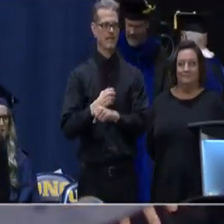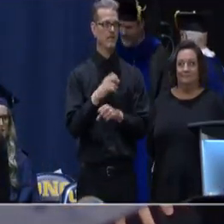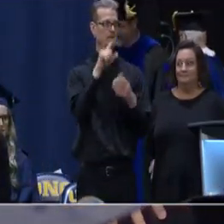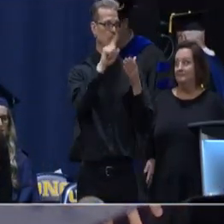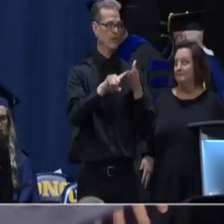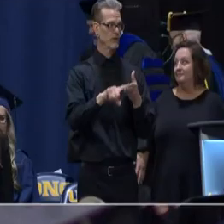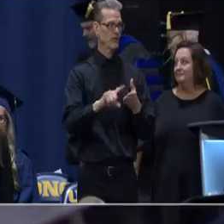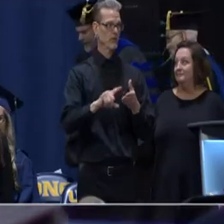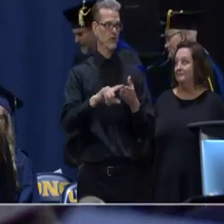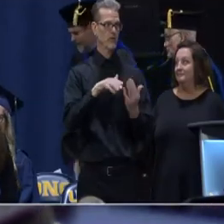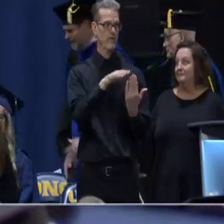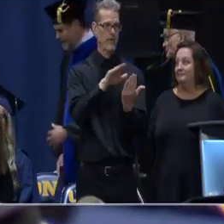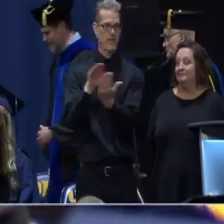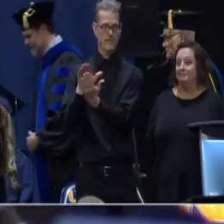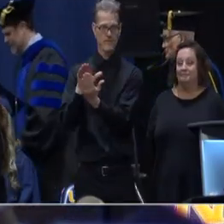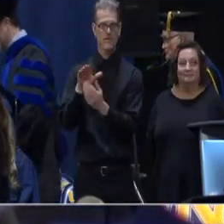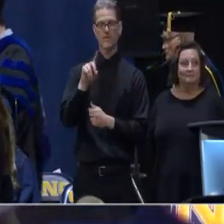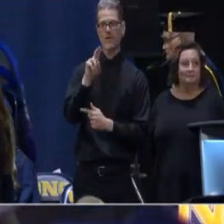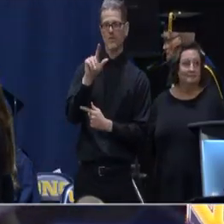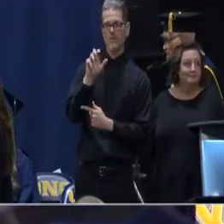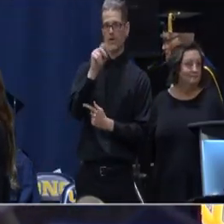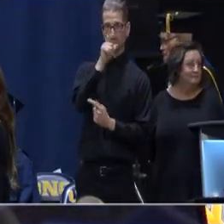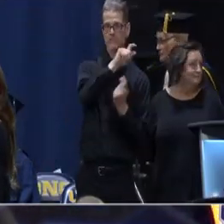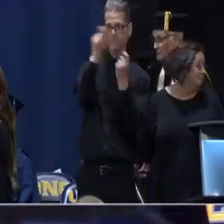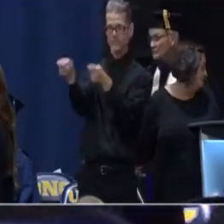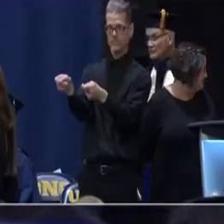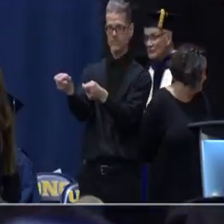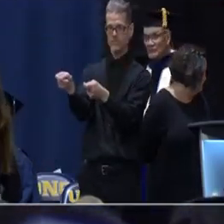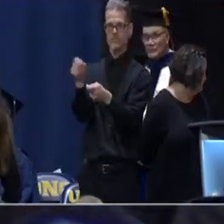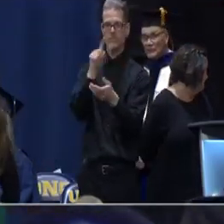Research Methods. Dr. Brown is being hooded by